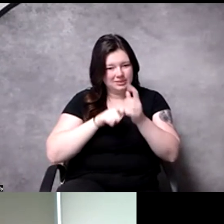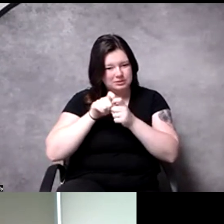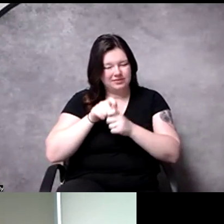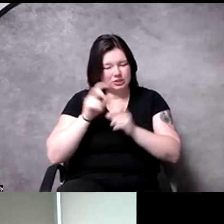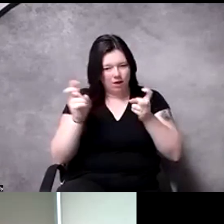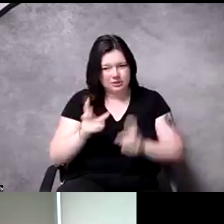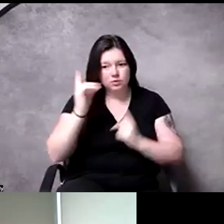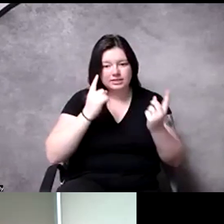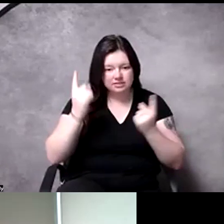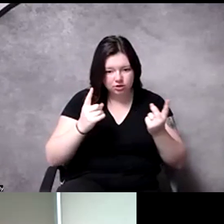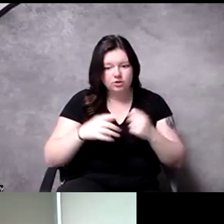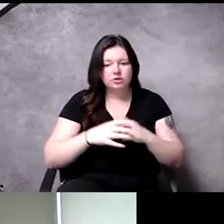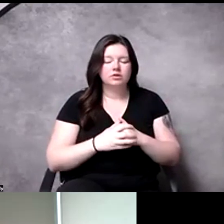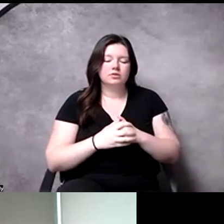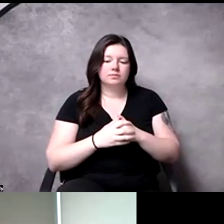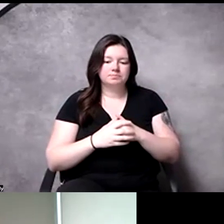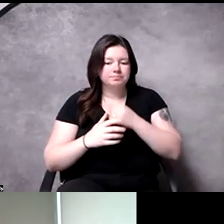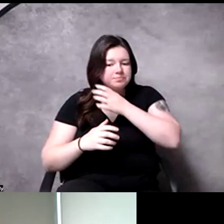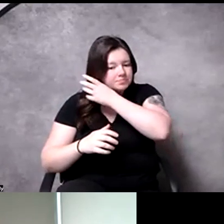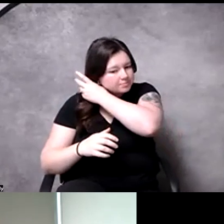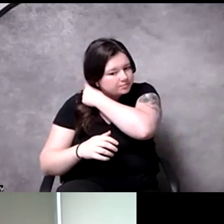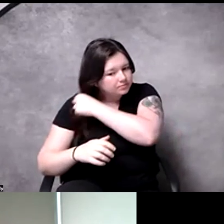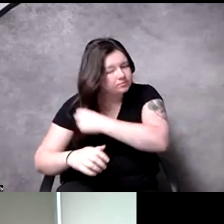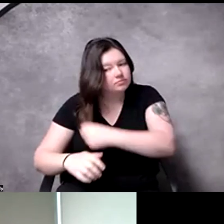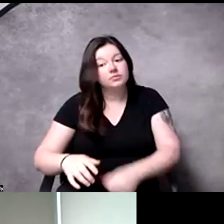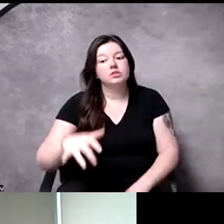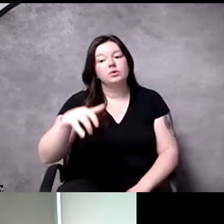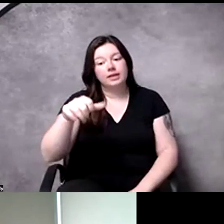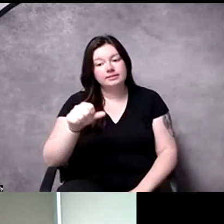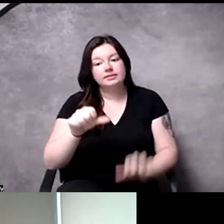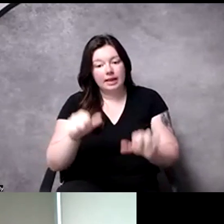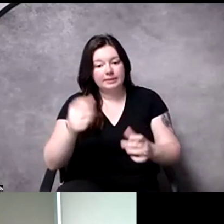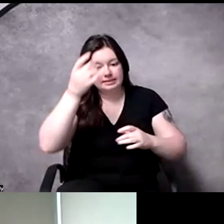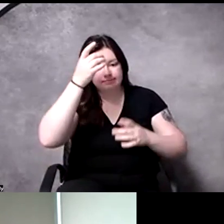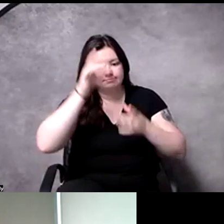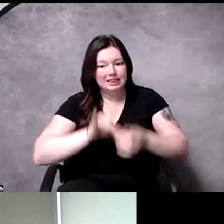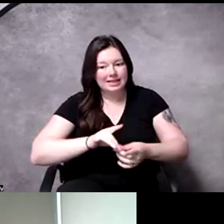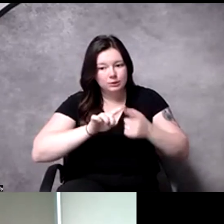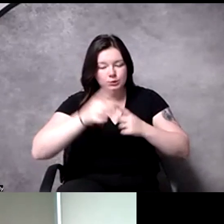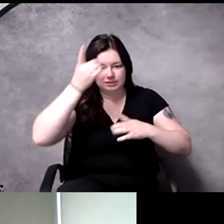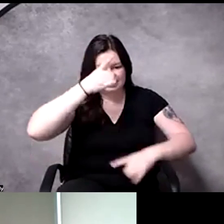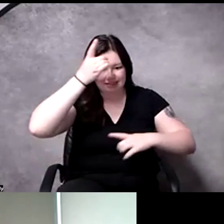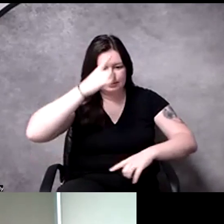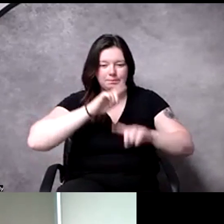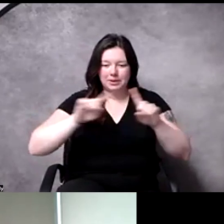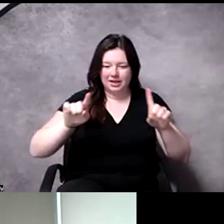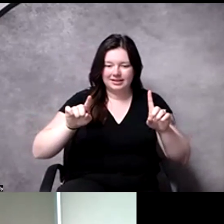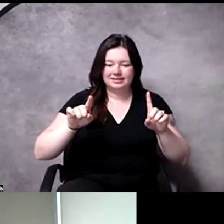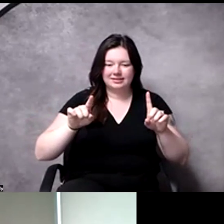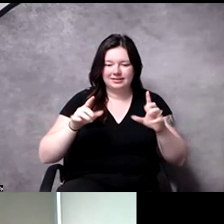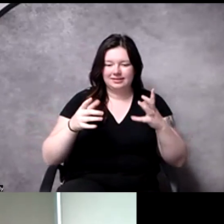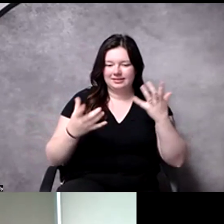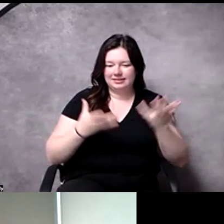They're looking for basic things. So you have to, yes, it can be disease relevant, but it has to be the pitch of the project is much